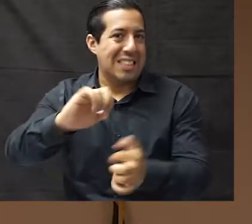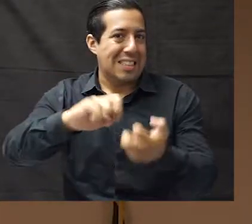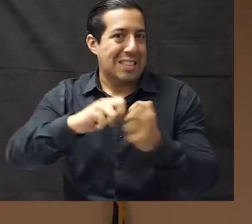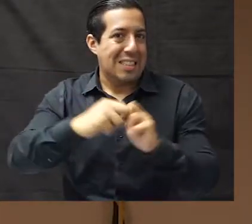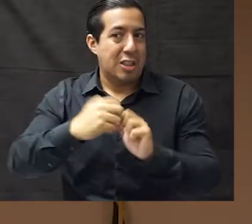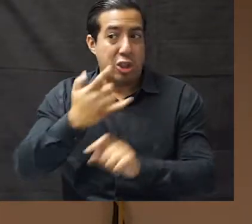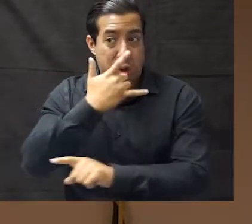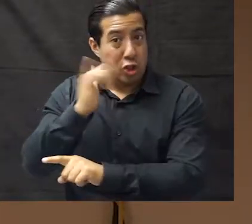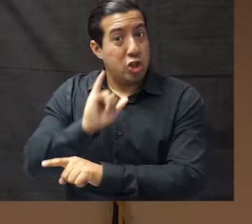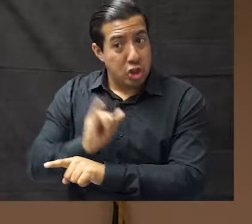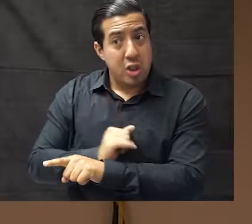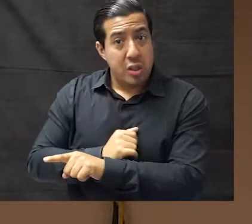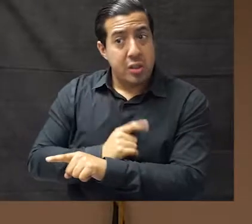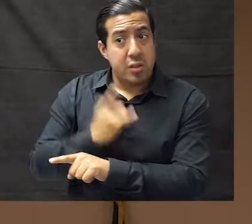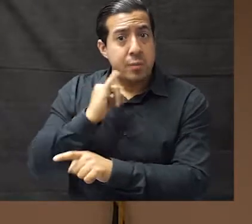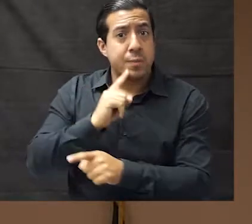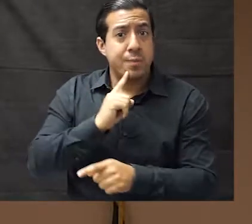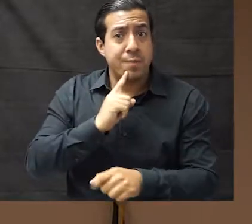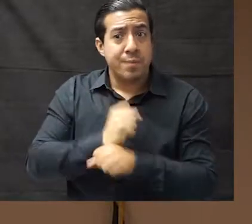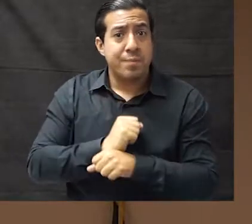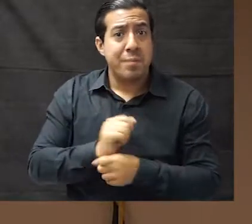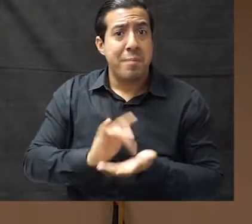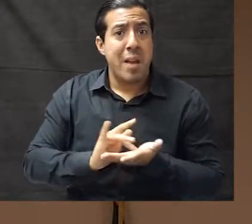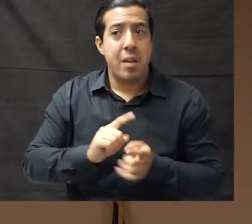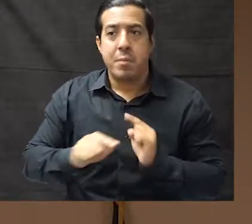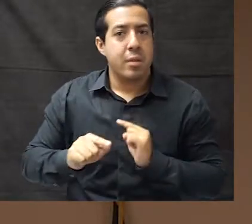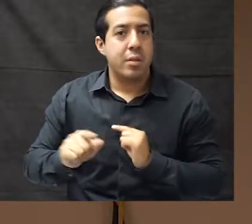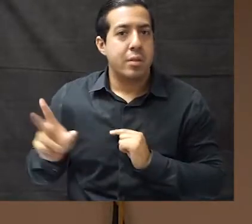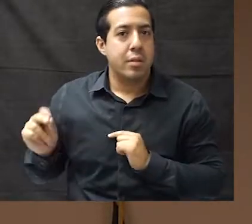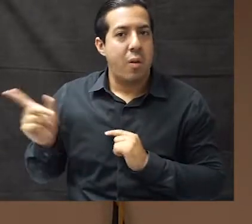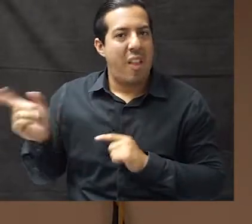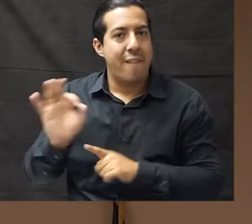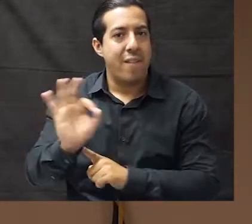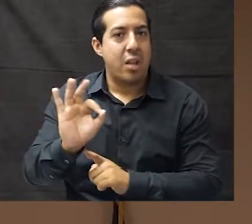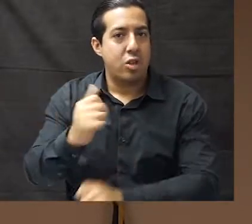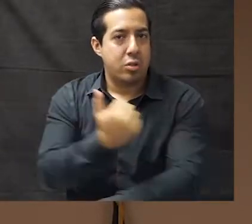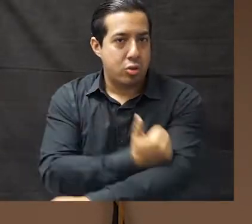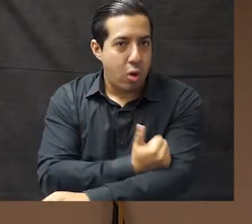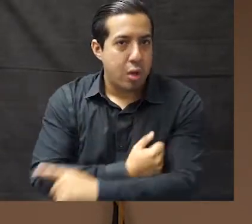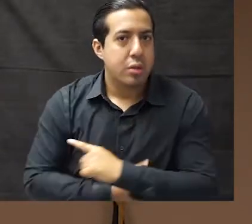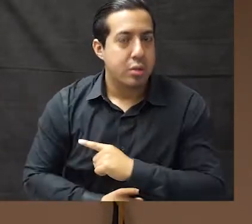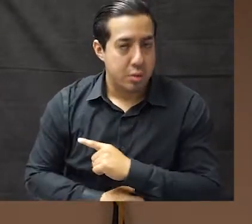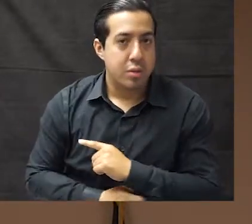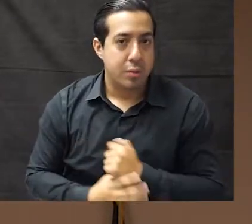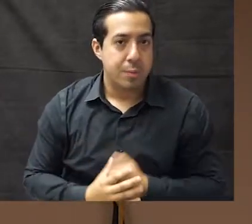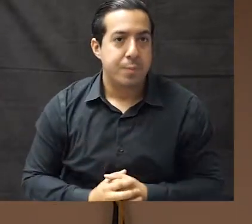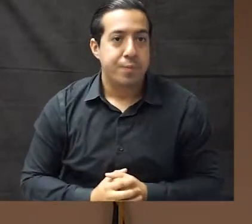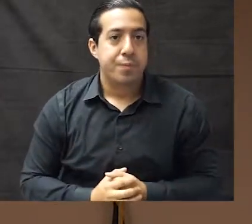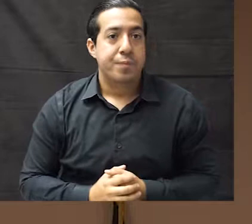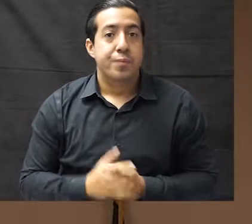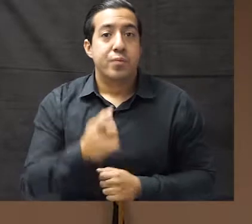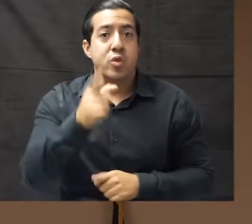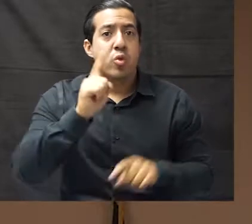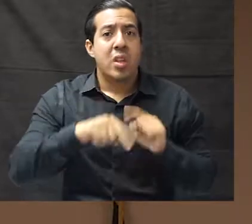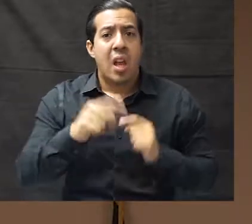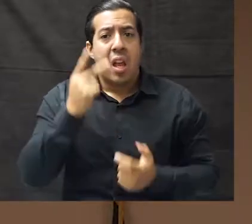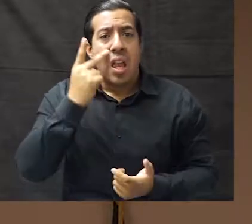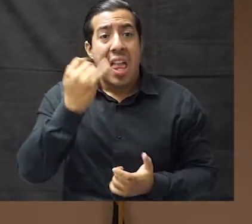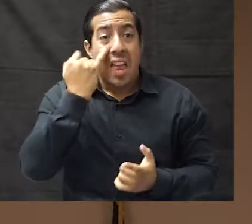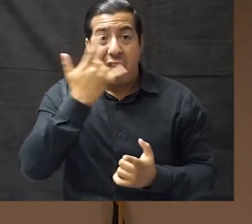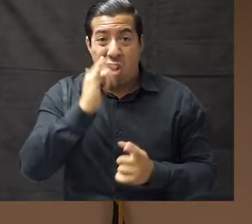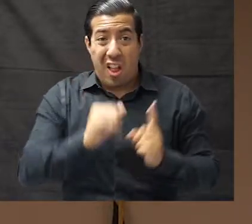Benadryl. So what we're seeing is these pills that come in off the street have everything under the sun in them, and you can't tell the